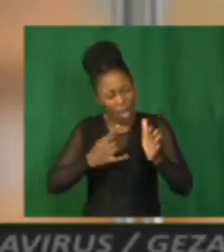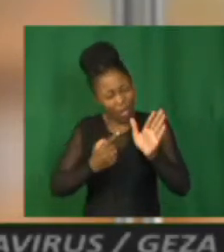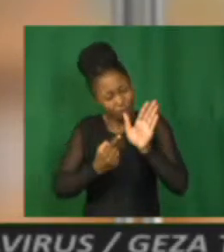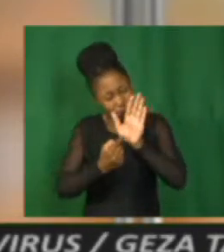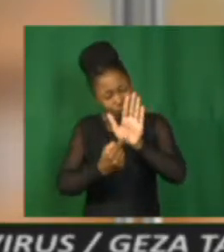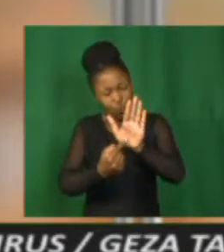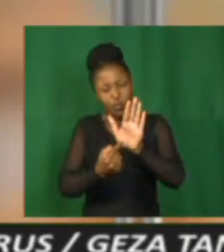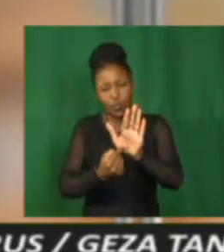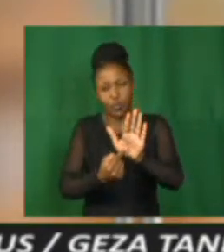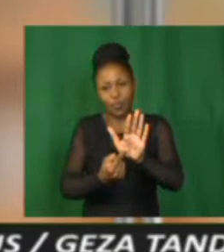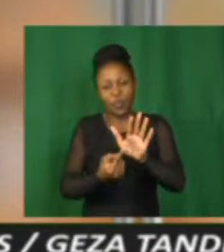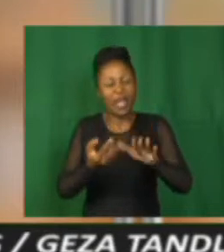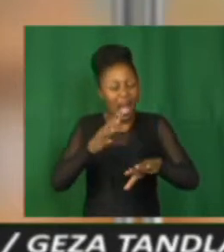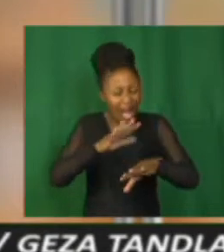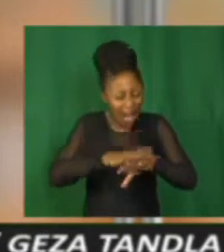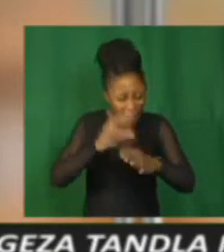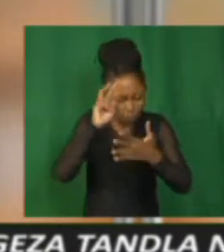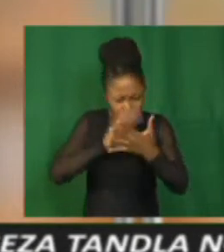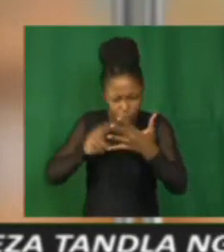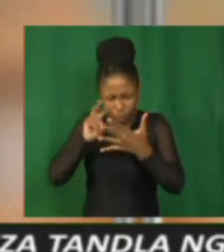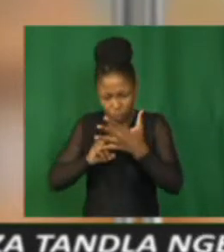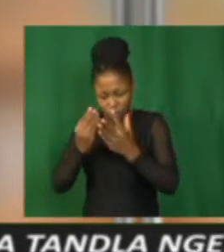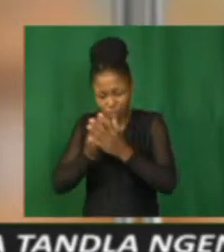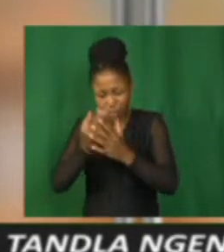read with understanding.